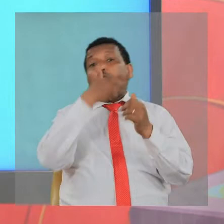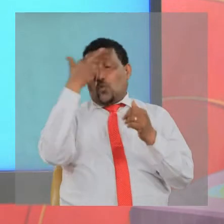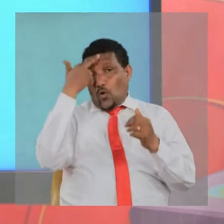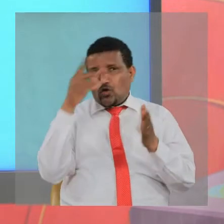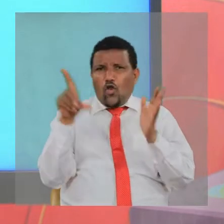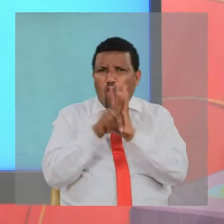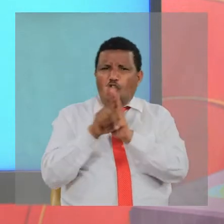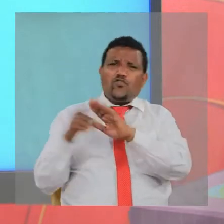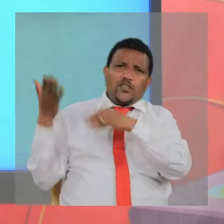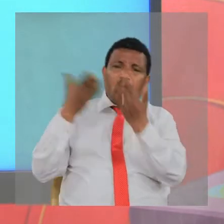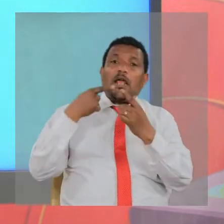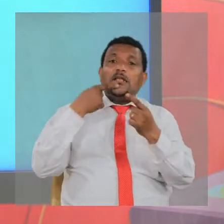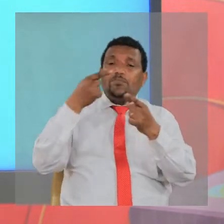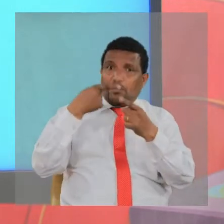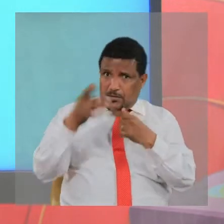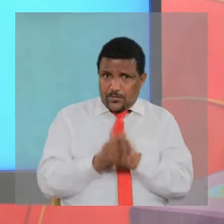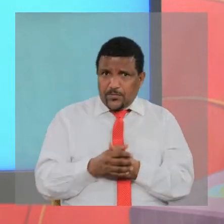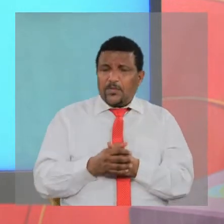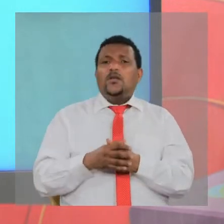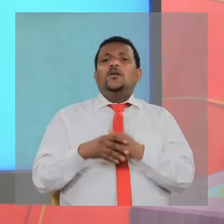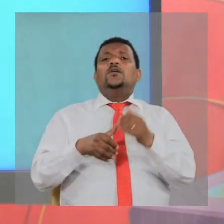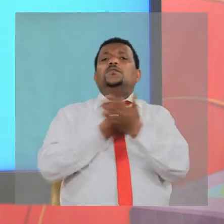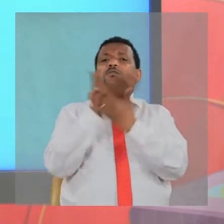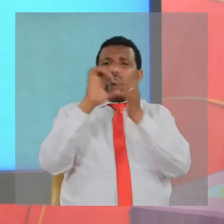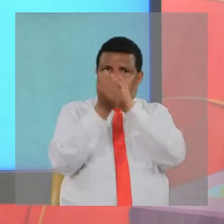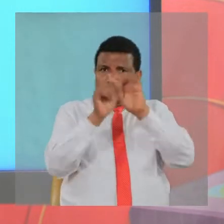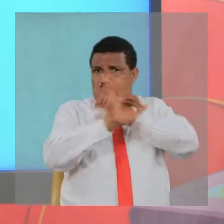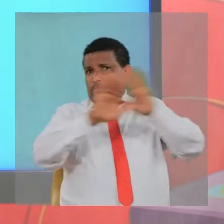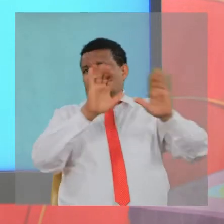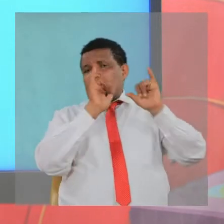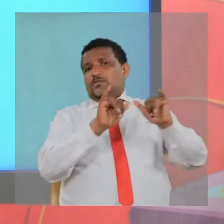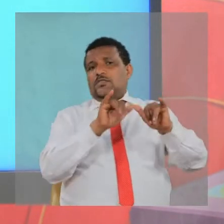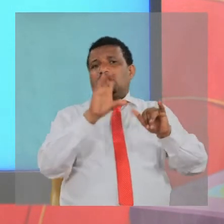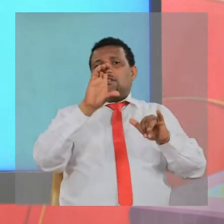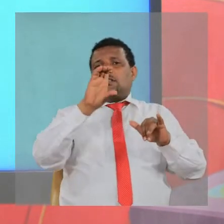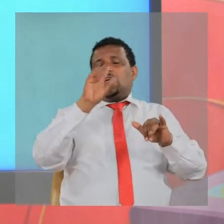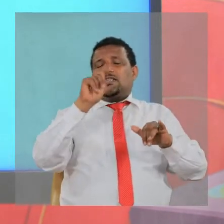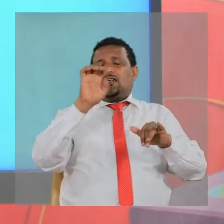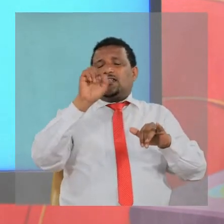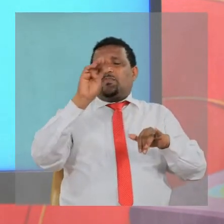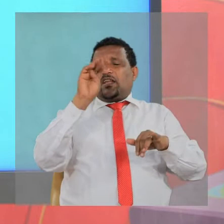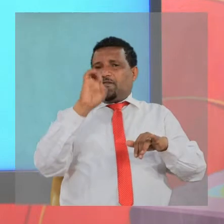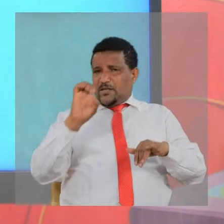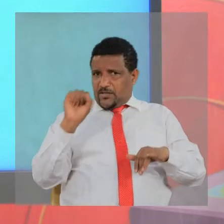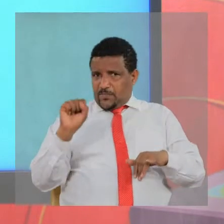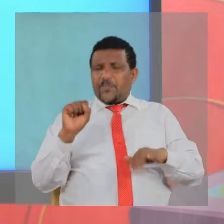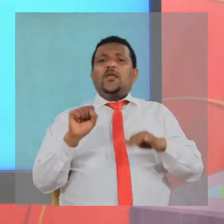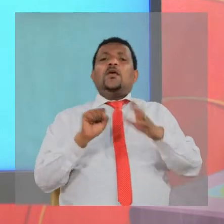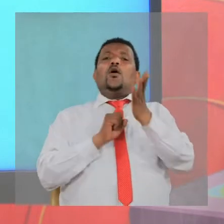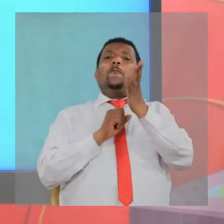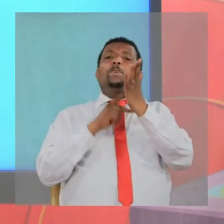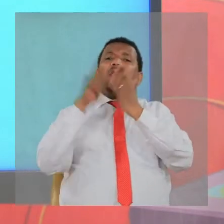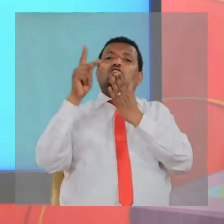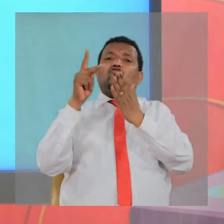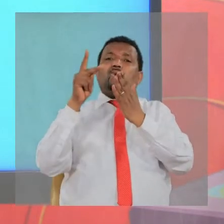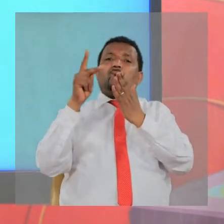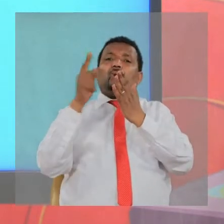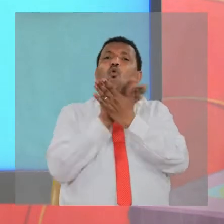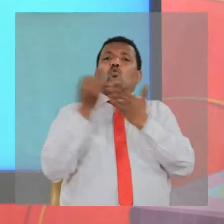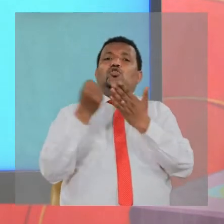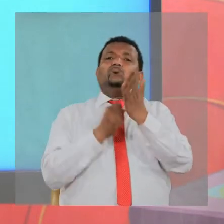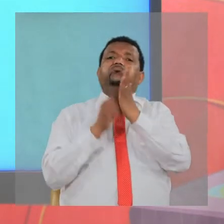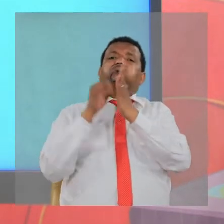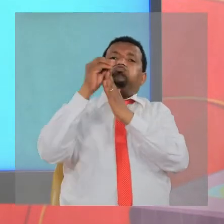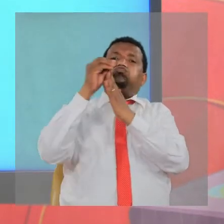the law of supply states that other things remain unchanged, ceteris paribus. With the rise in the price of a commodity, then quantity supplied